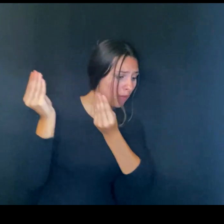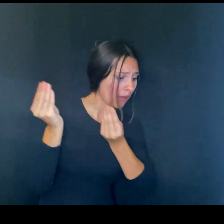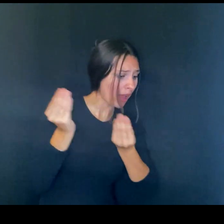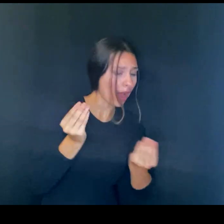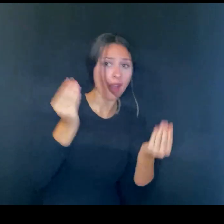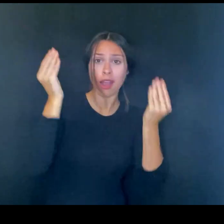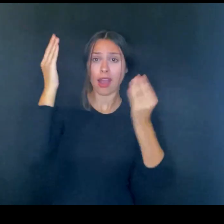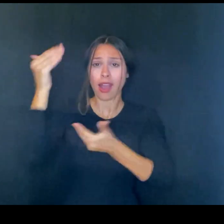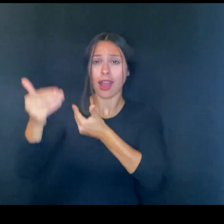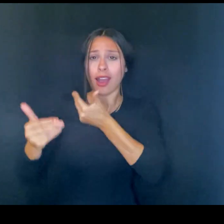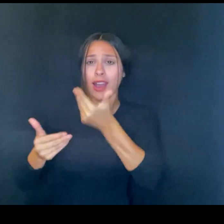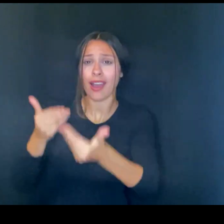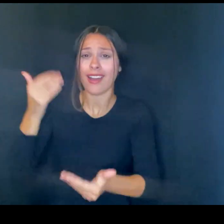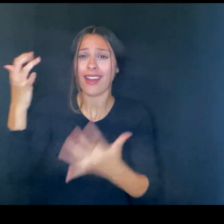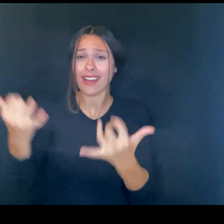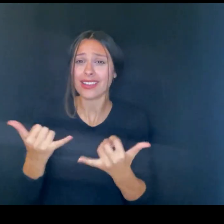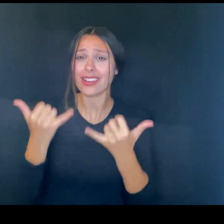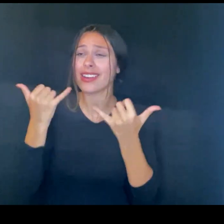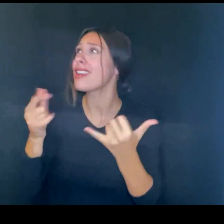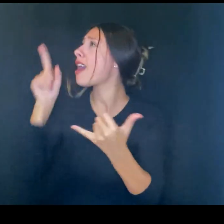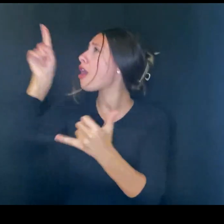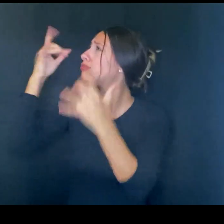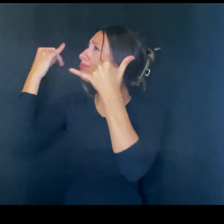you are providing now.